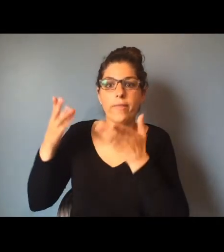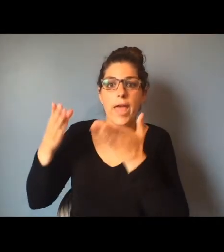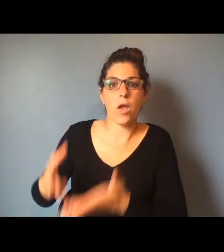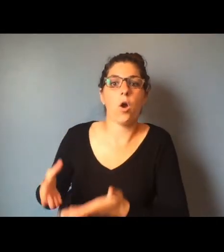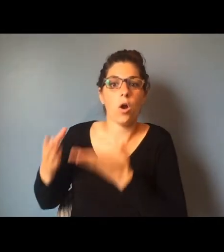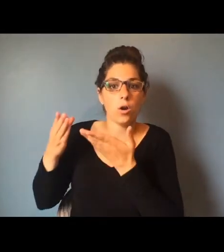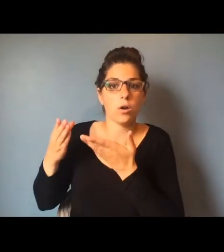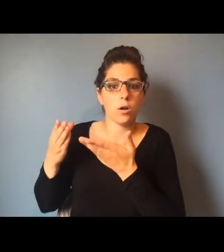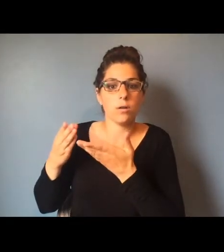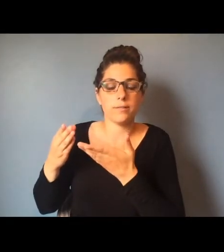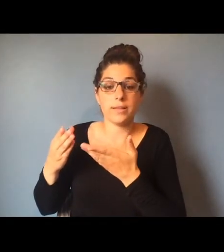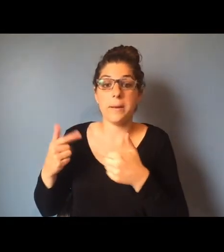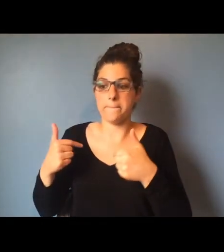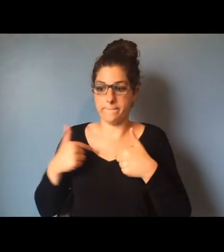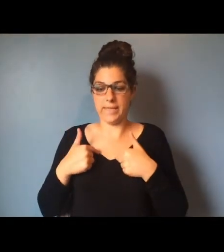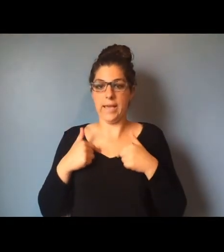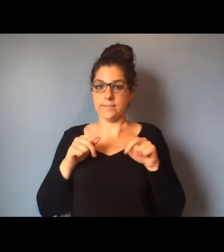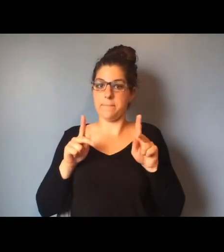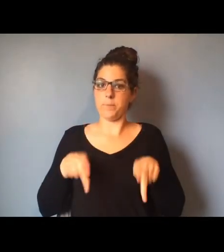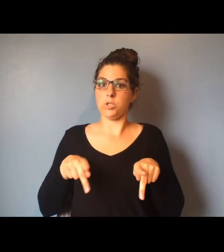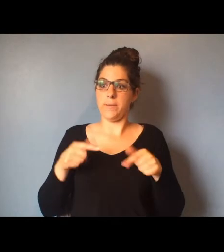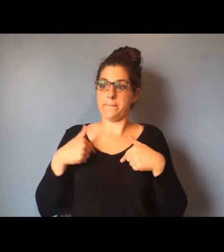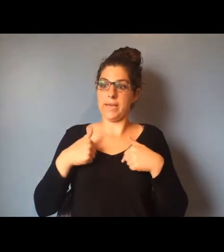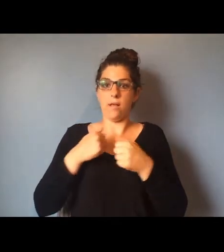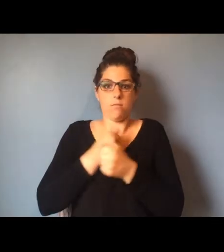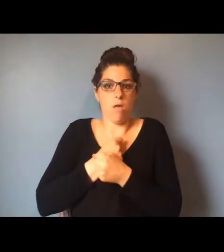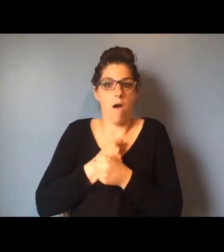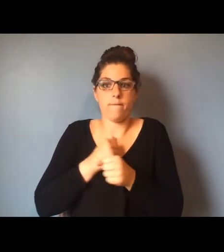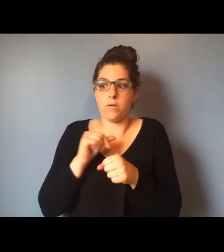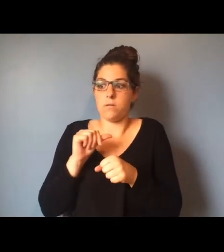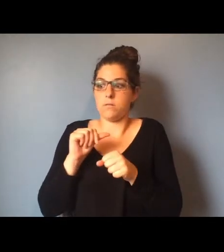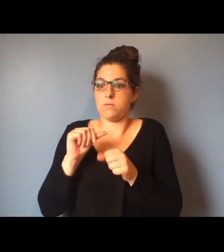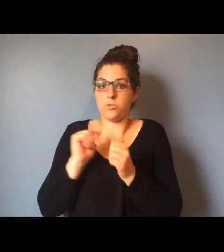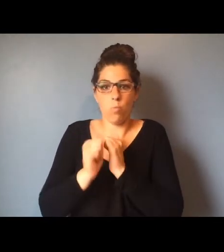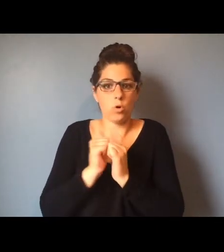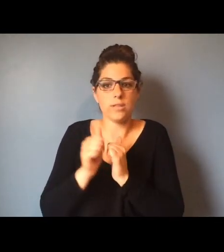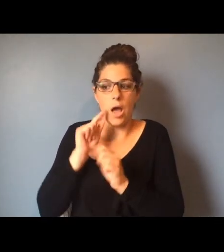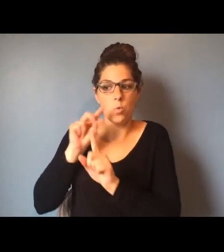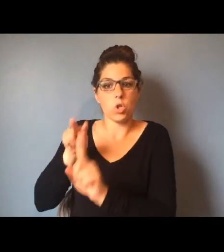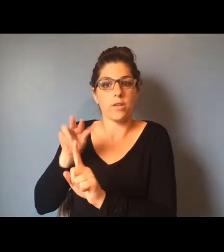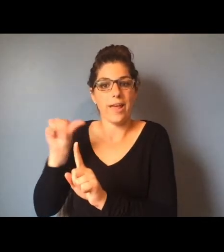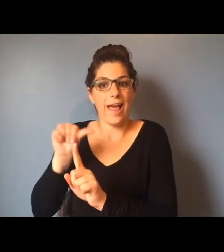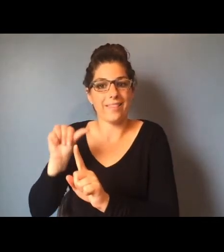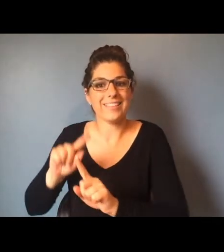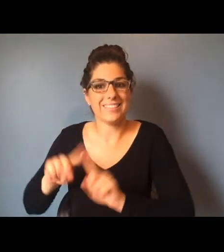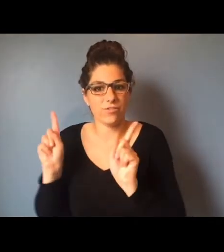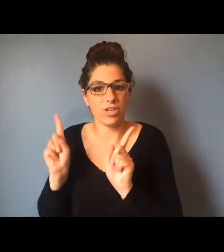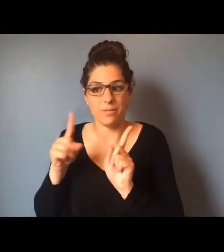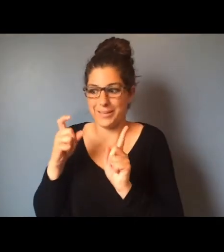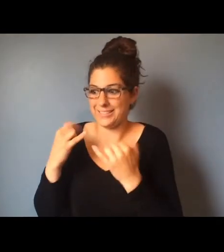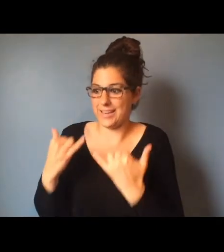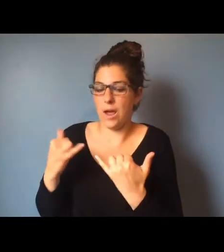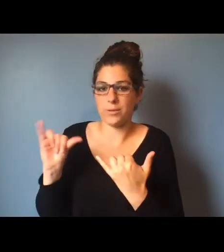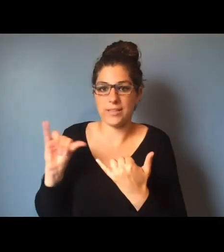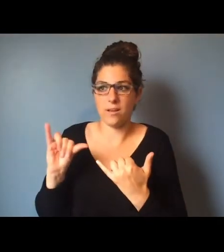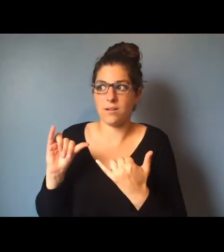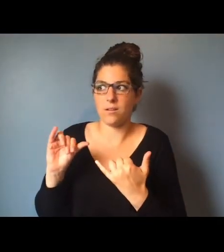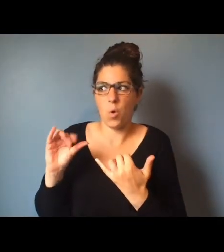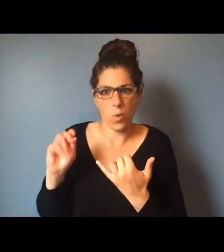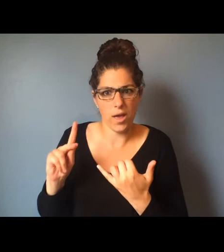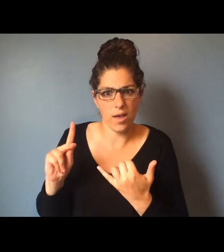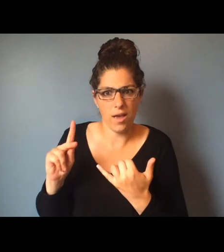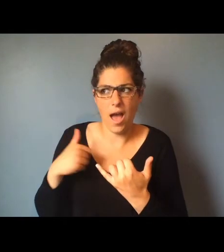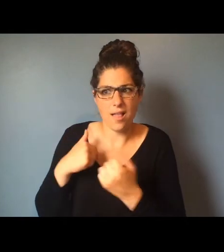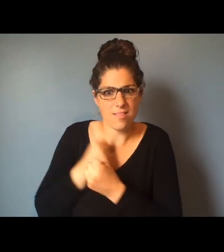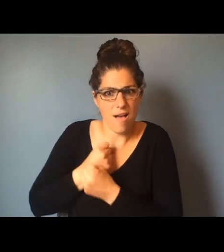then like me as a consumer, as a lover of sports, I'm going to look at the athlete differently, because now it's like, well, wait a minute, like I